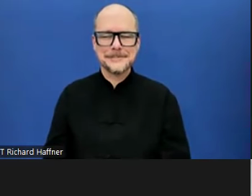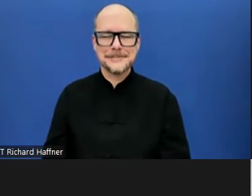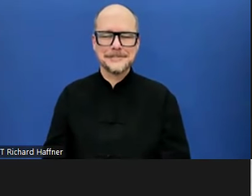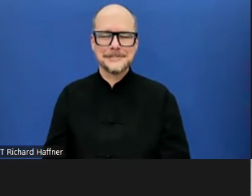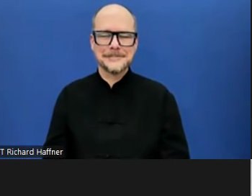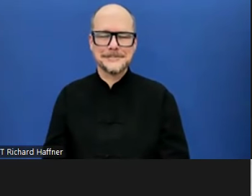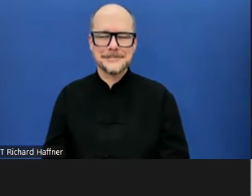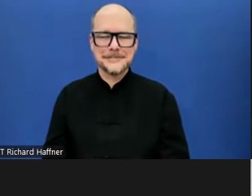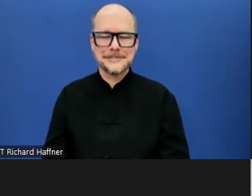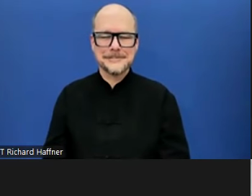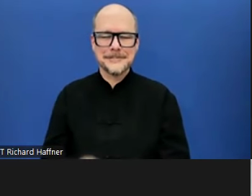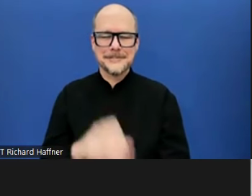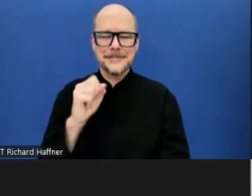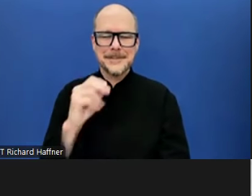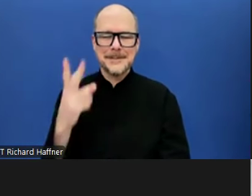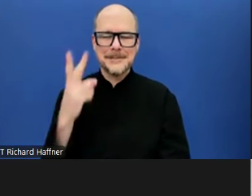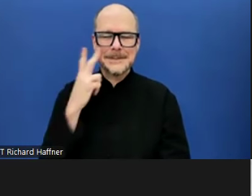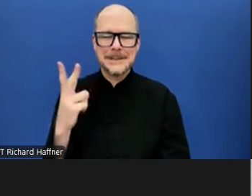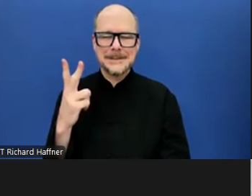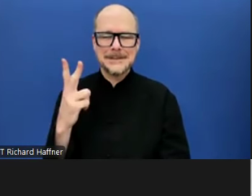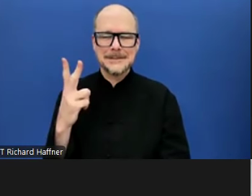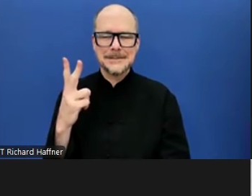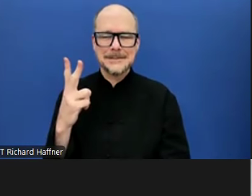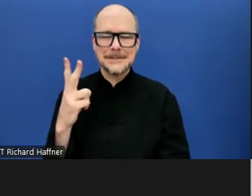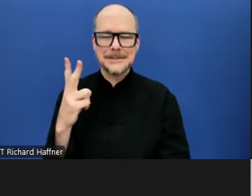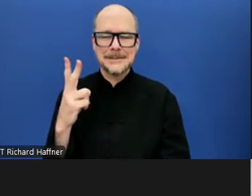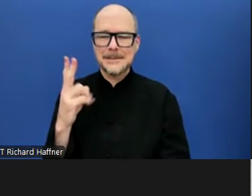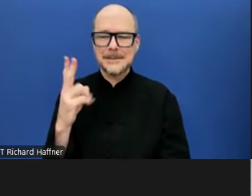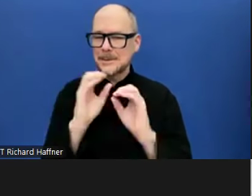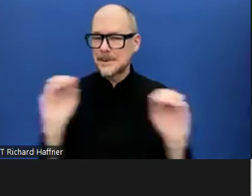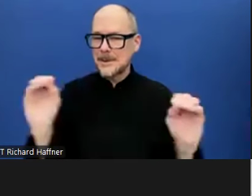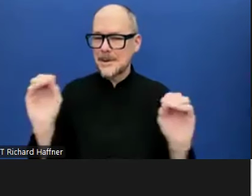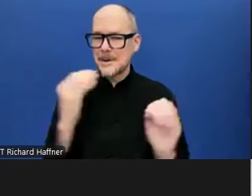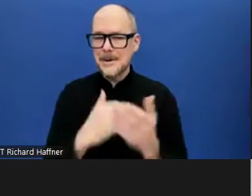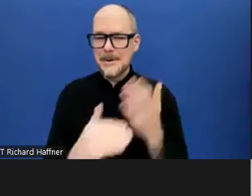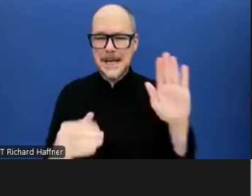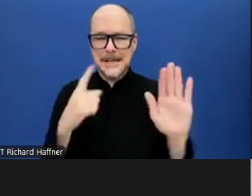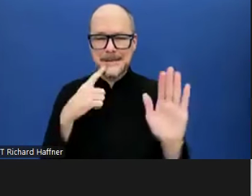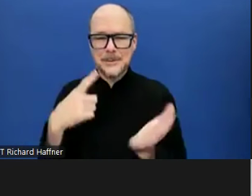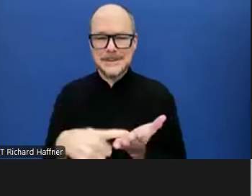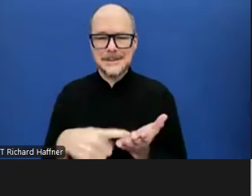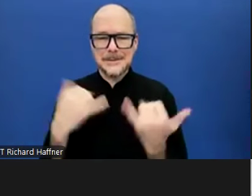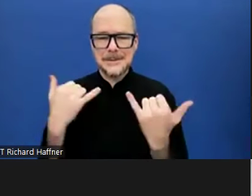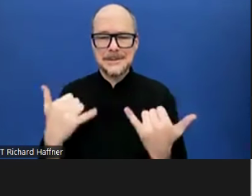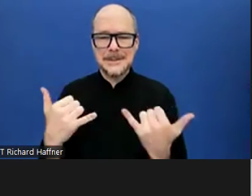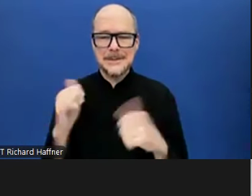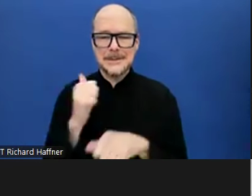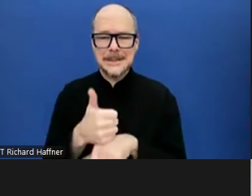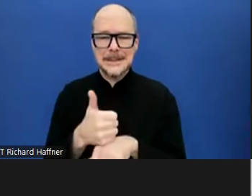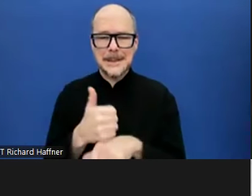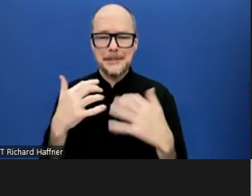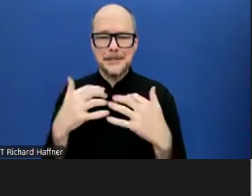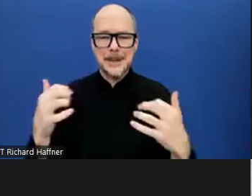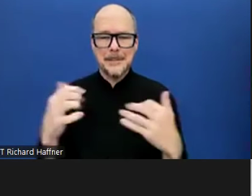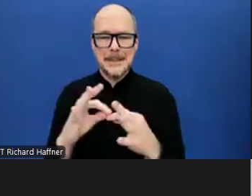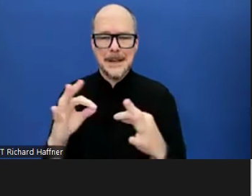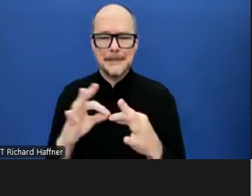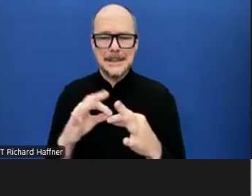Okay, seeing no hands for discussion, let's set up public comment